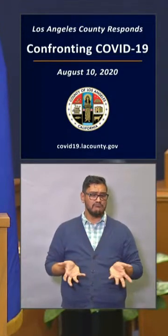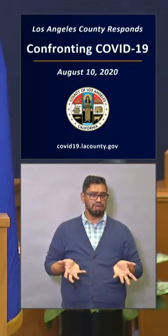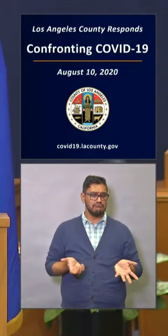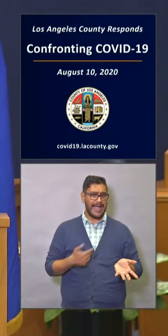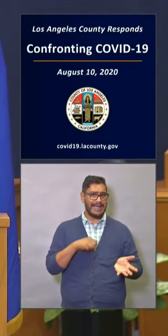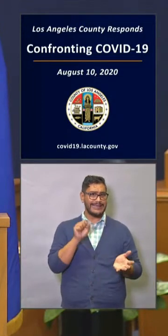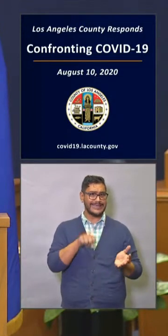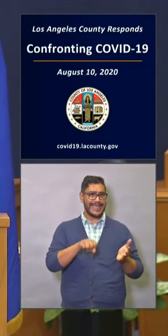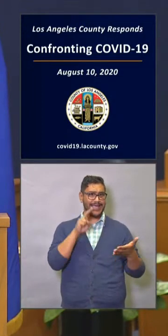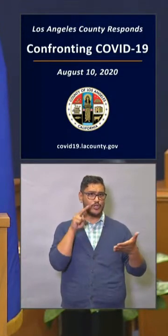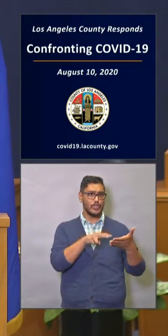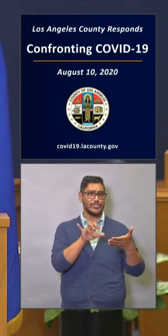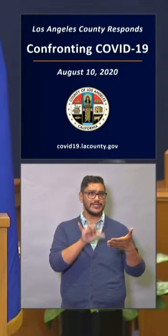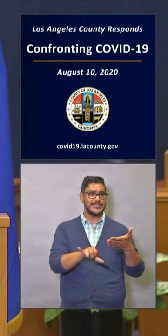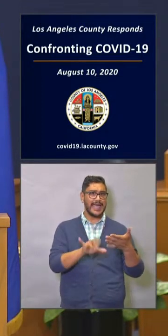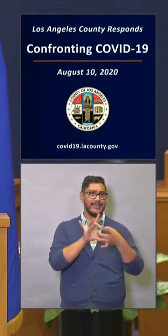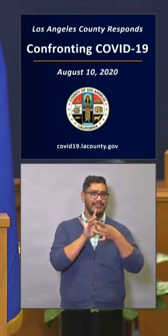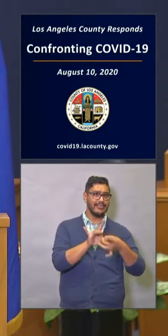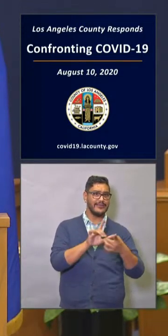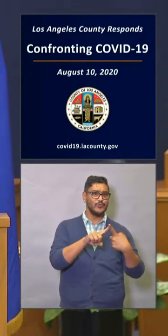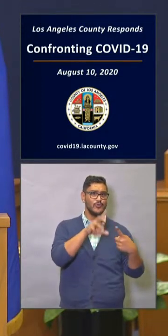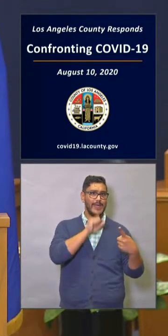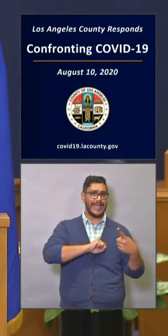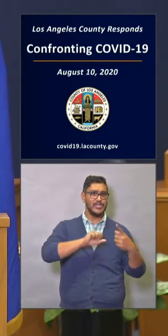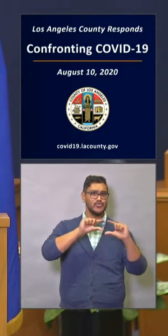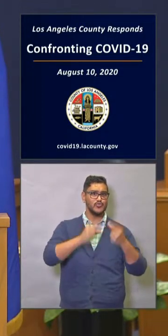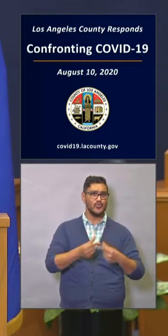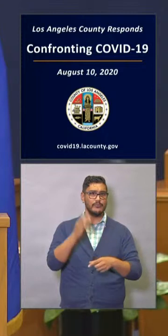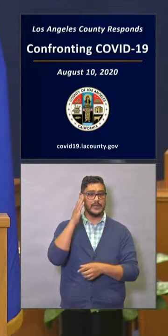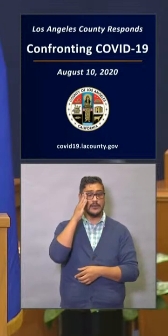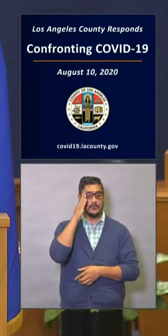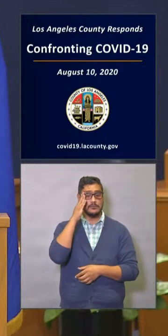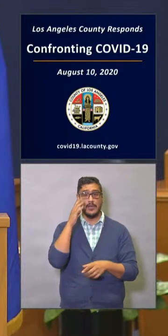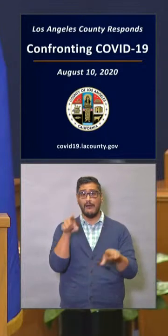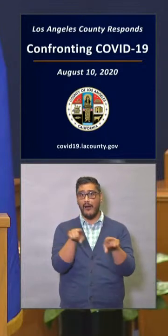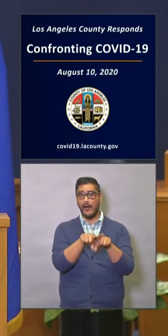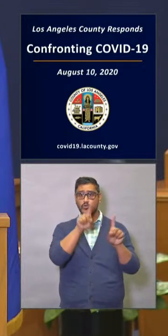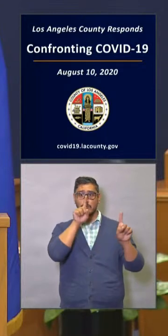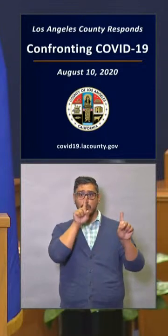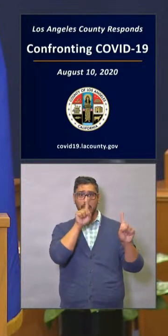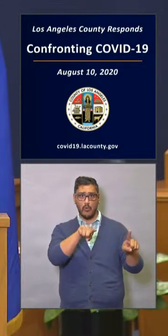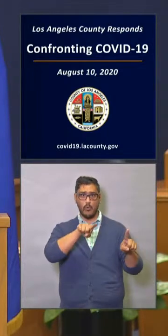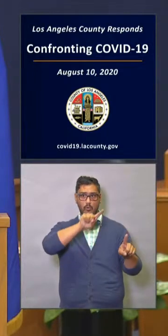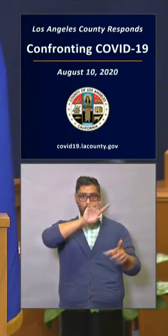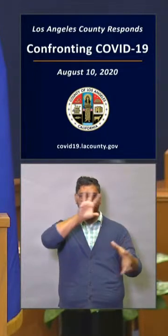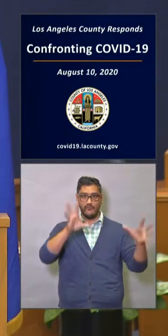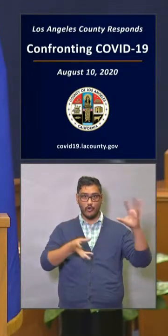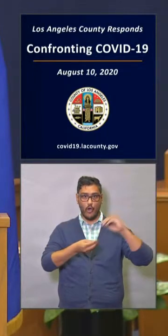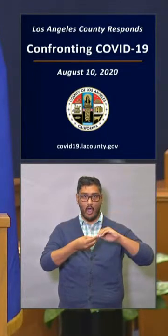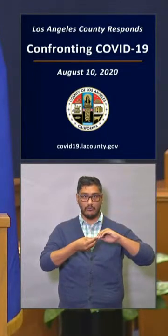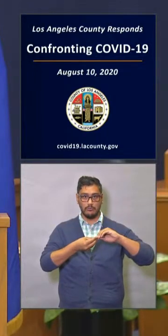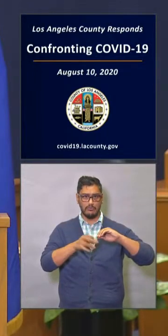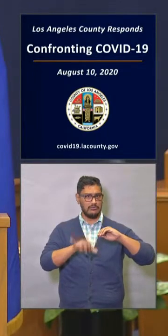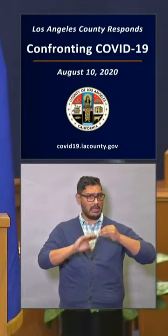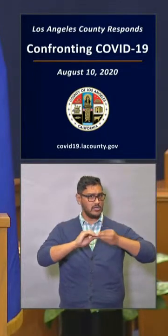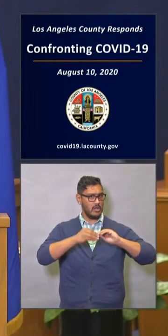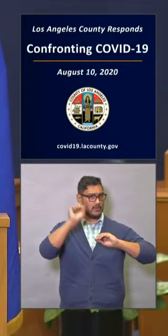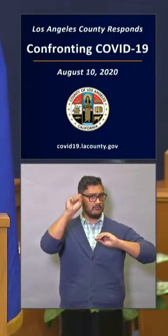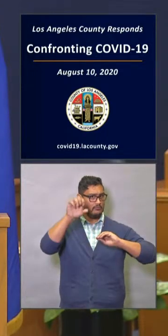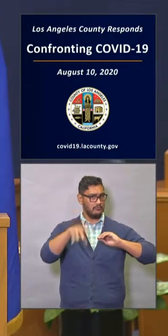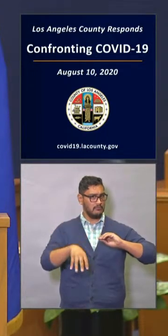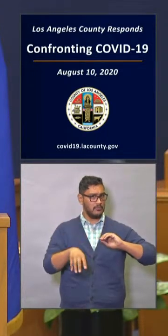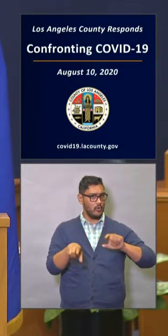can look at that by age group. So if that was the question, we do also report it overall. We report our overall numbers. I'm going